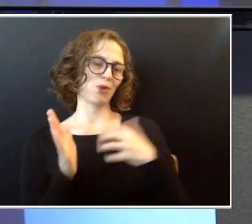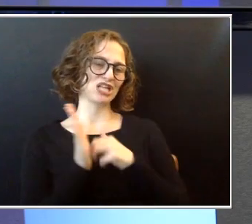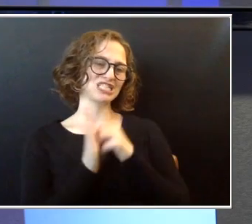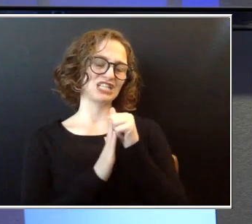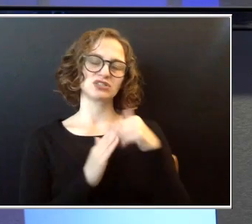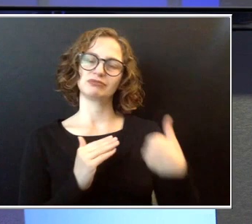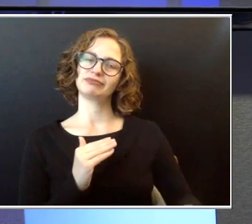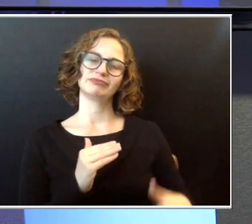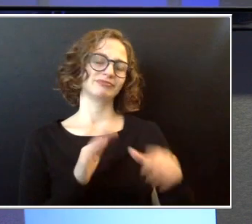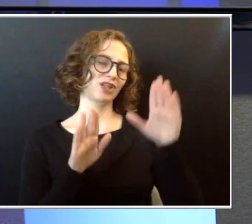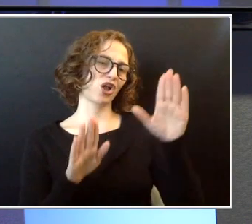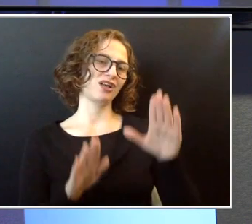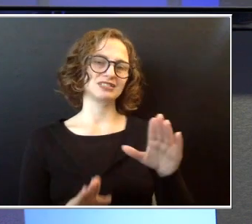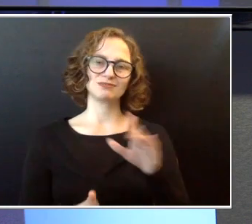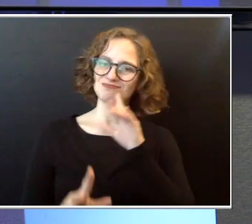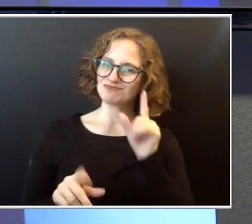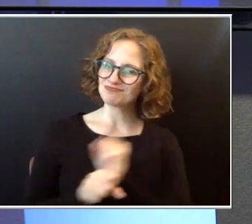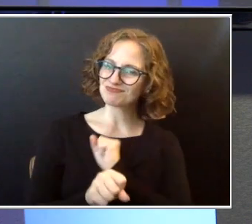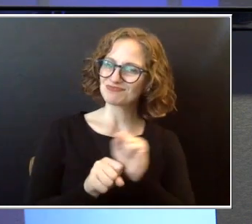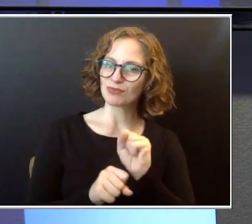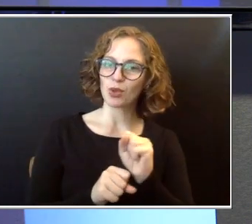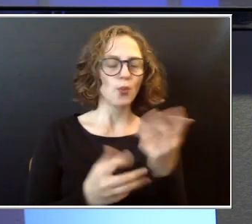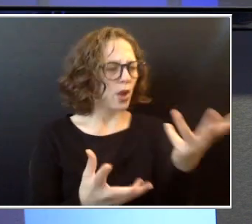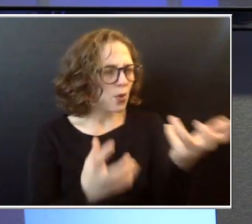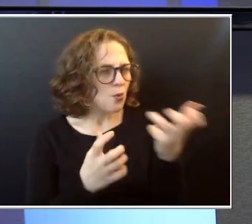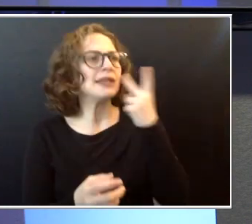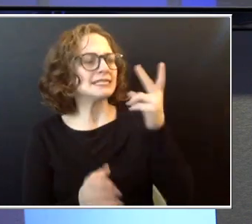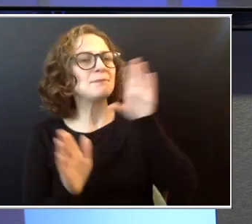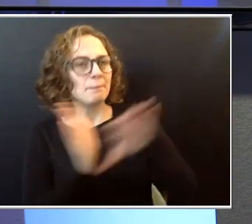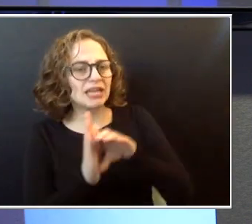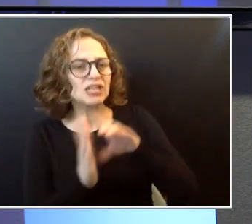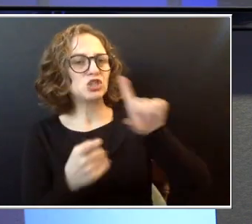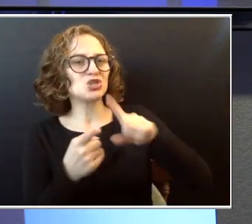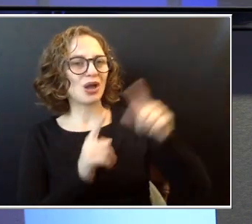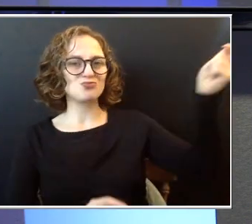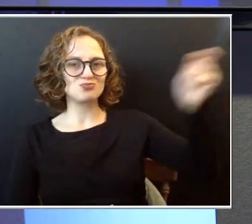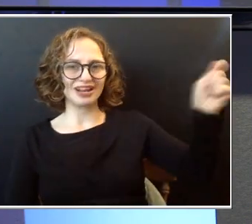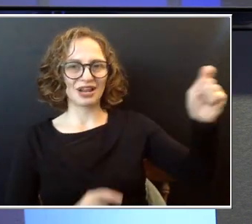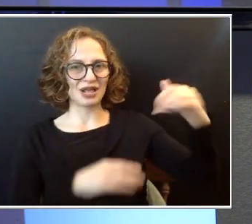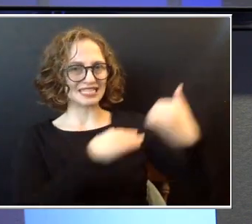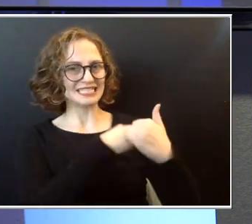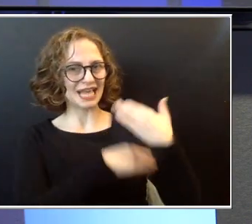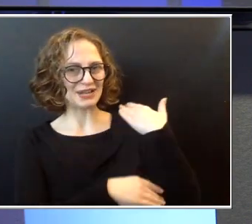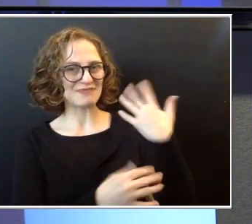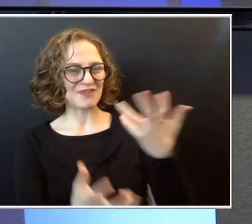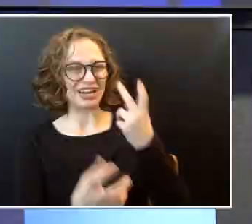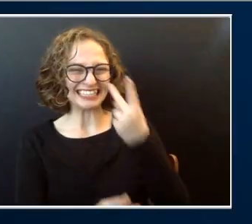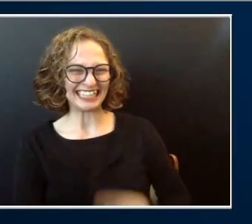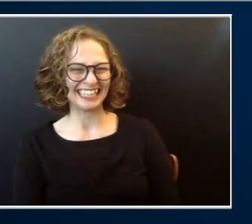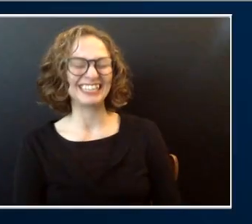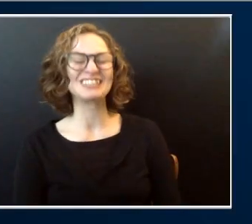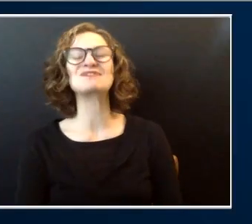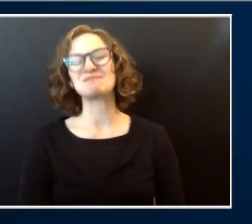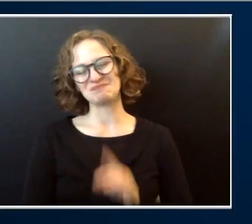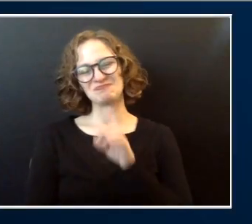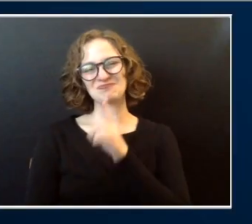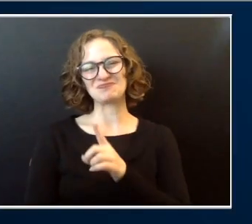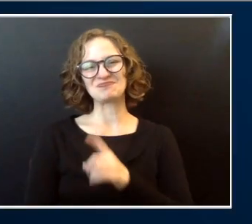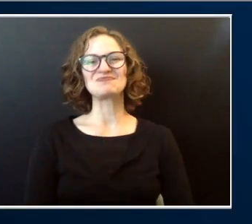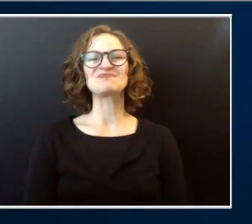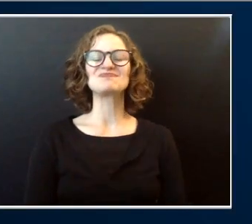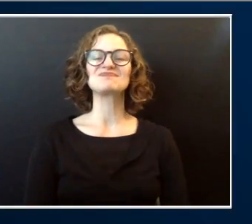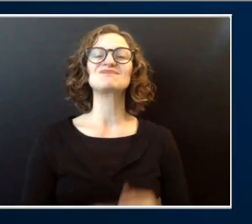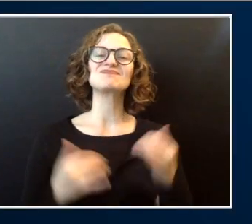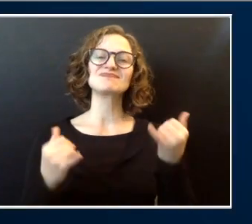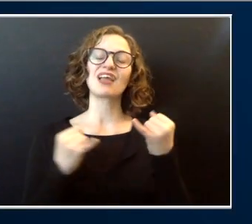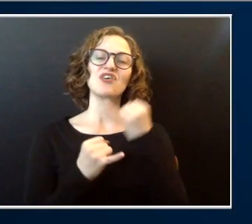we want the pictures when you're ringing the bell. We got to send those okay, over here. sure. We want to know about that. We'll do that. All right. So I'd like to get final thoughts from all of our guests